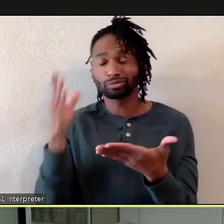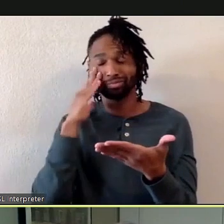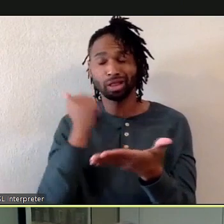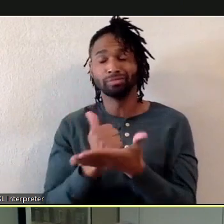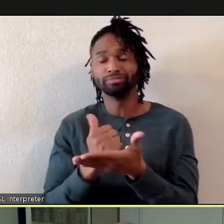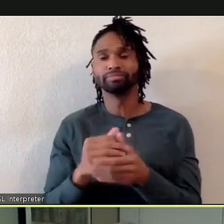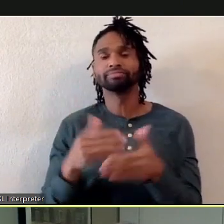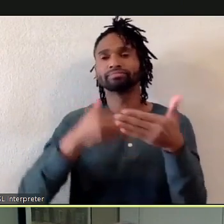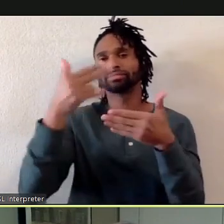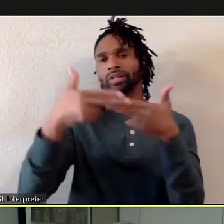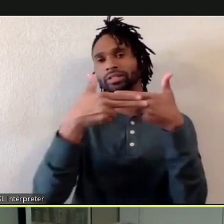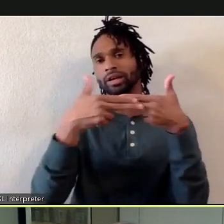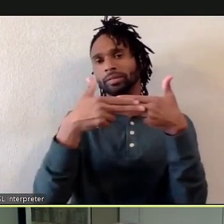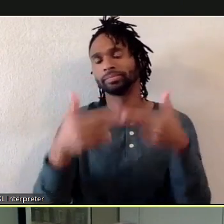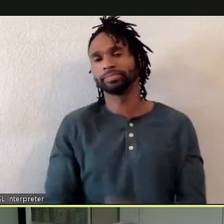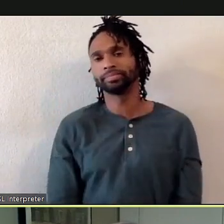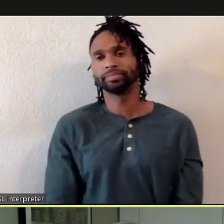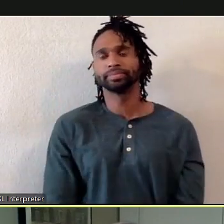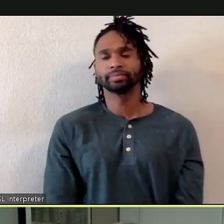slide.